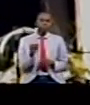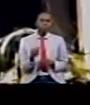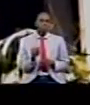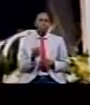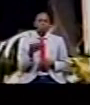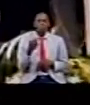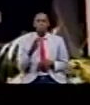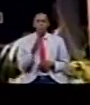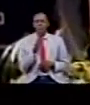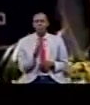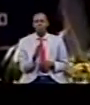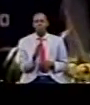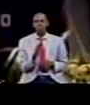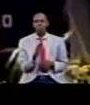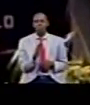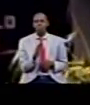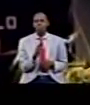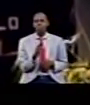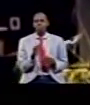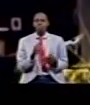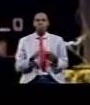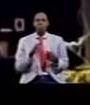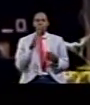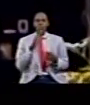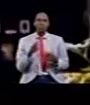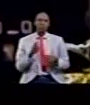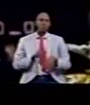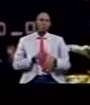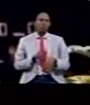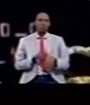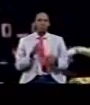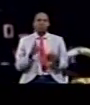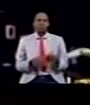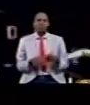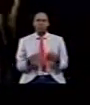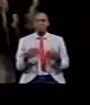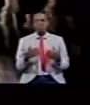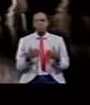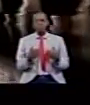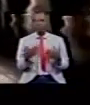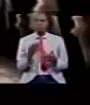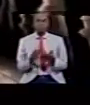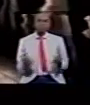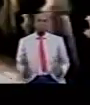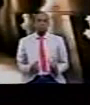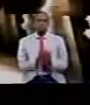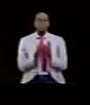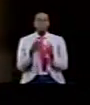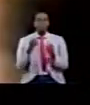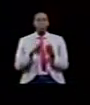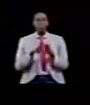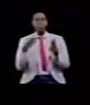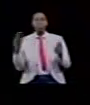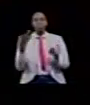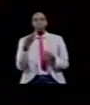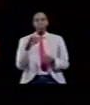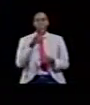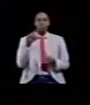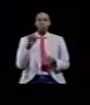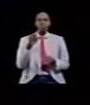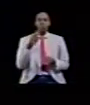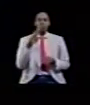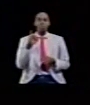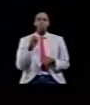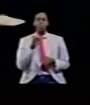the Lord. And so what happened? They died. And those children, you can regard them as children